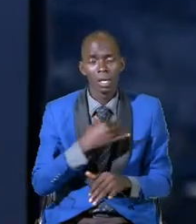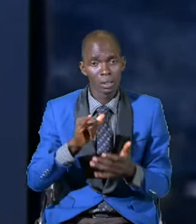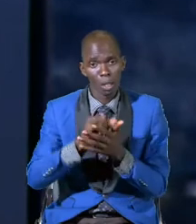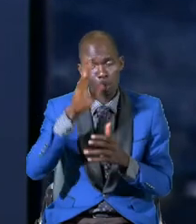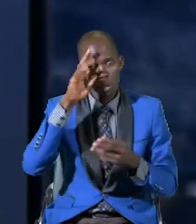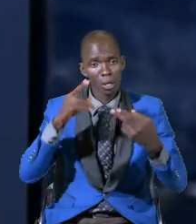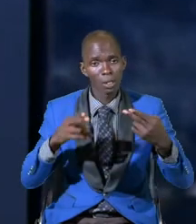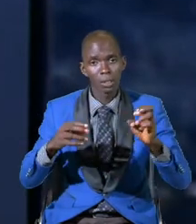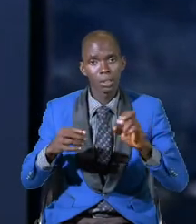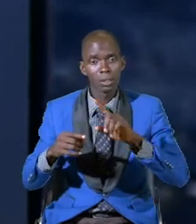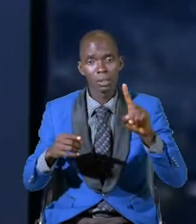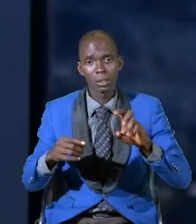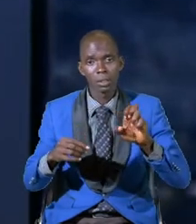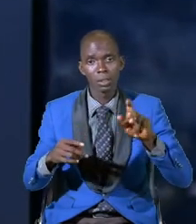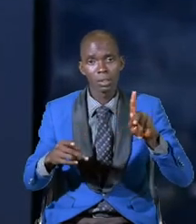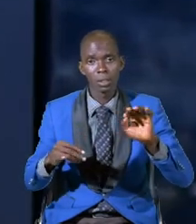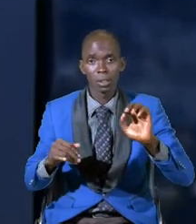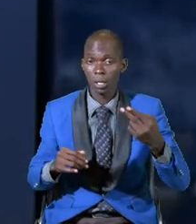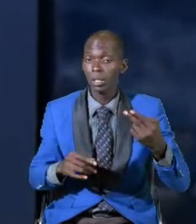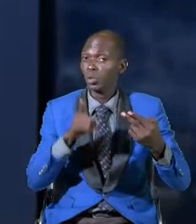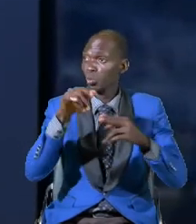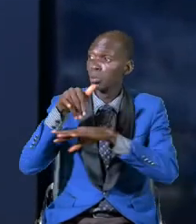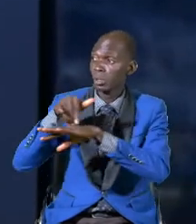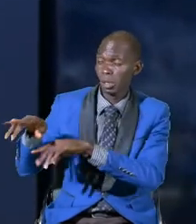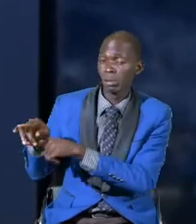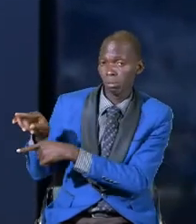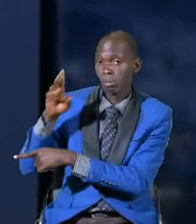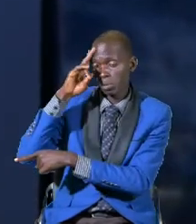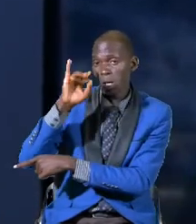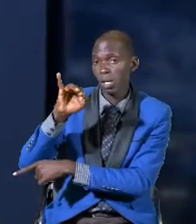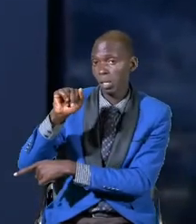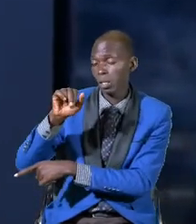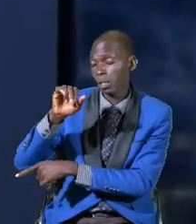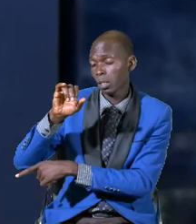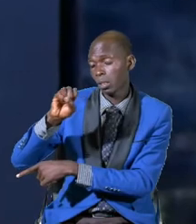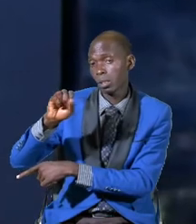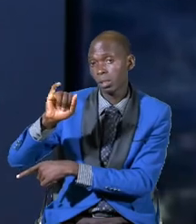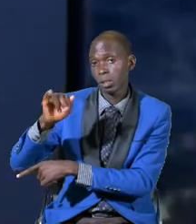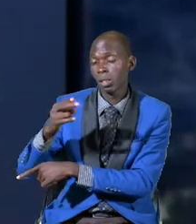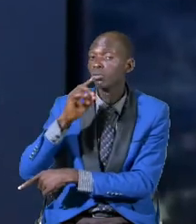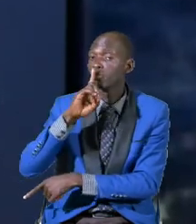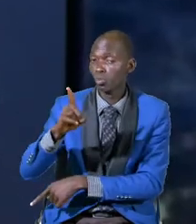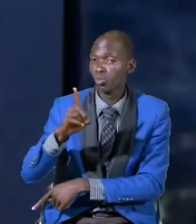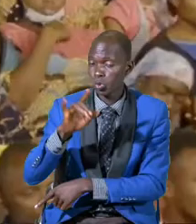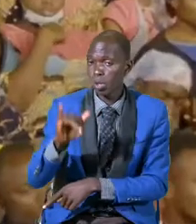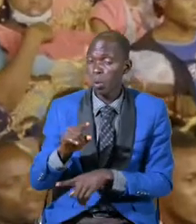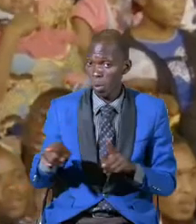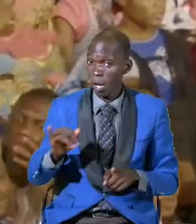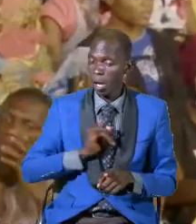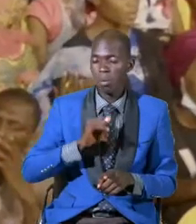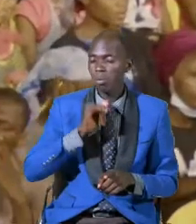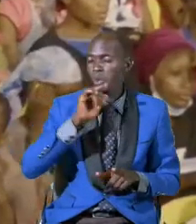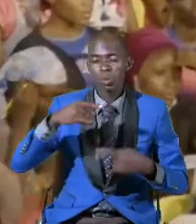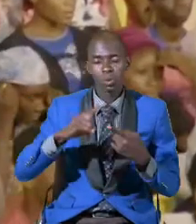He said, you sent him. But I'm not going to die. I'm going to live. I'm going to live.